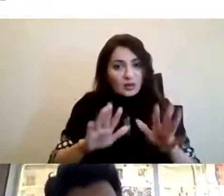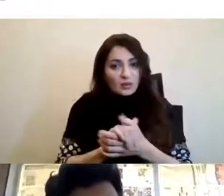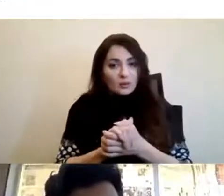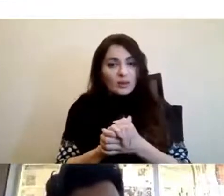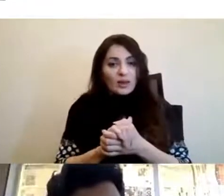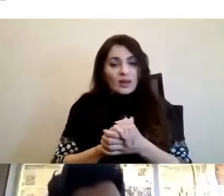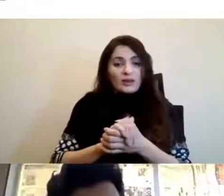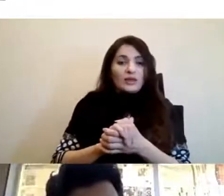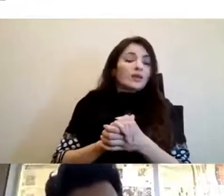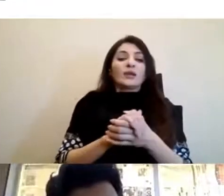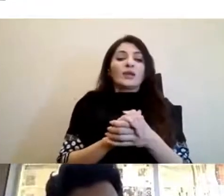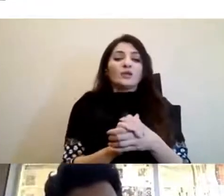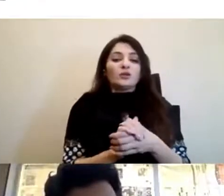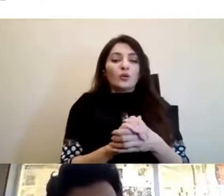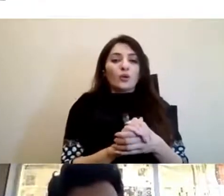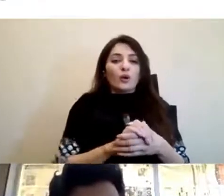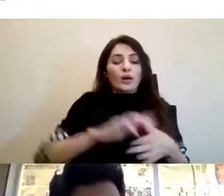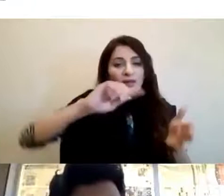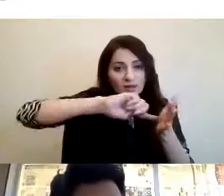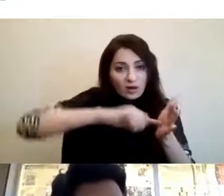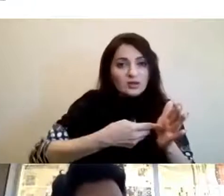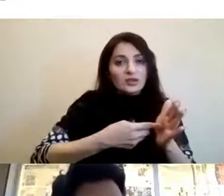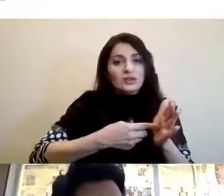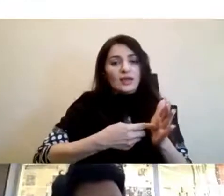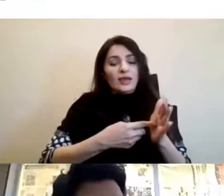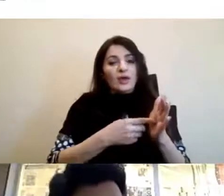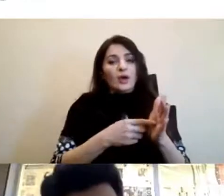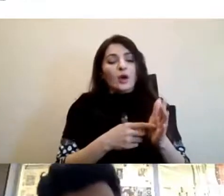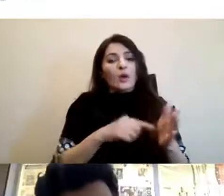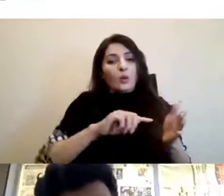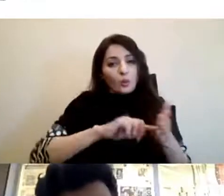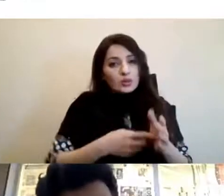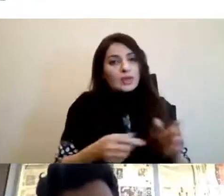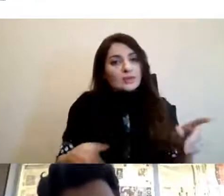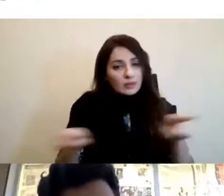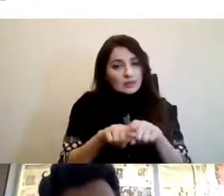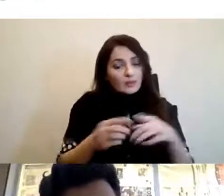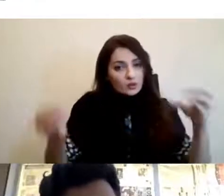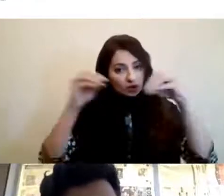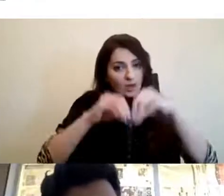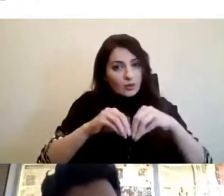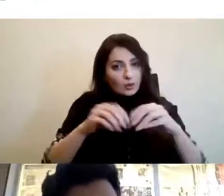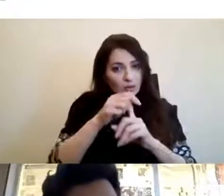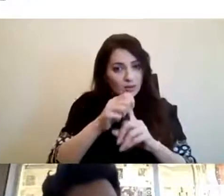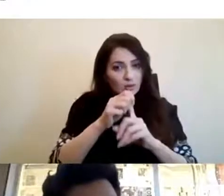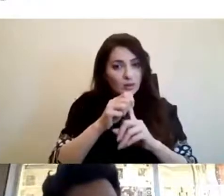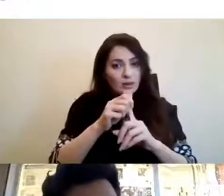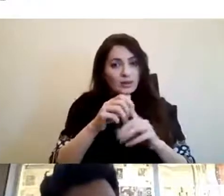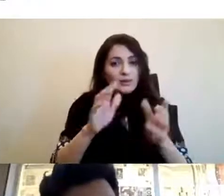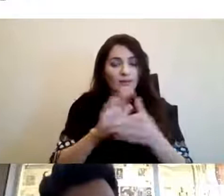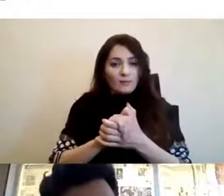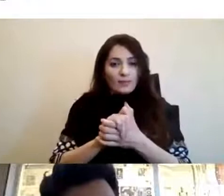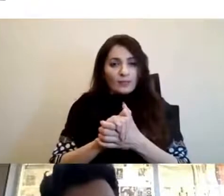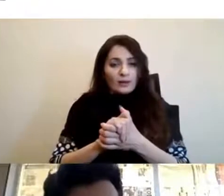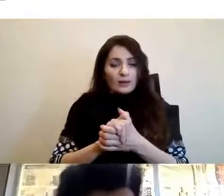future technologies born accessible. This includes creating best practices